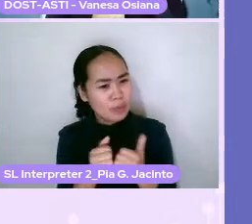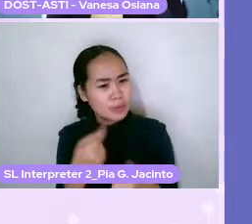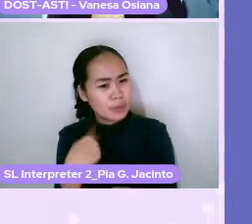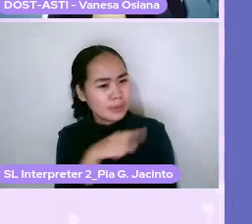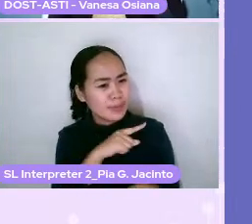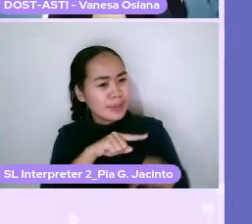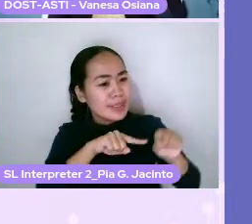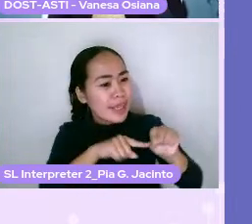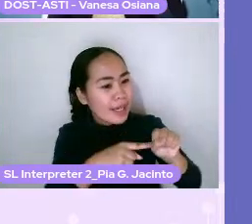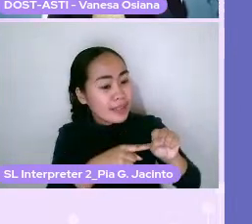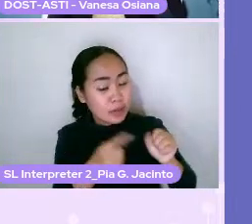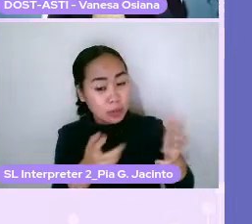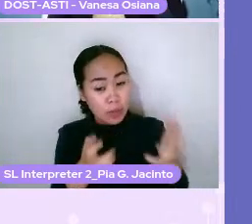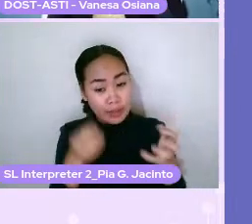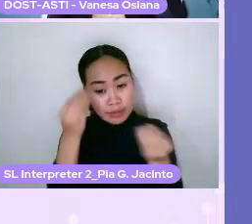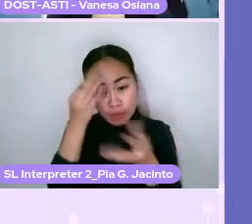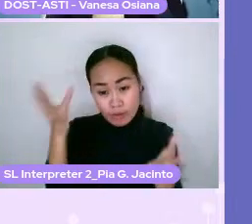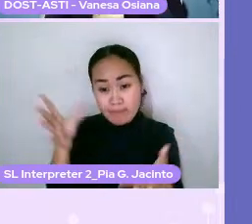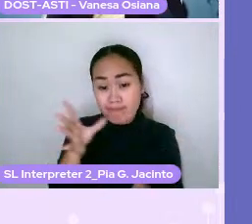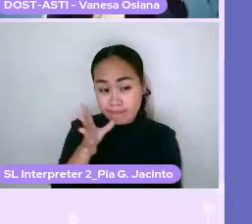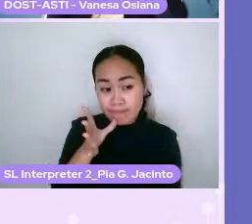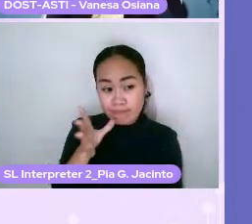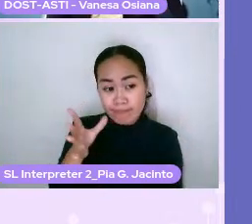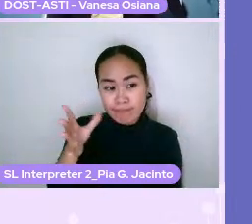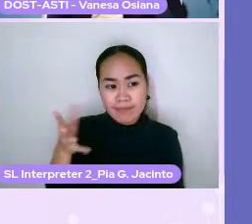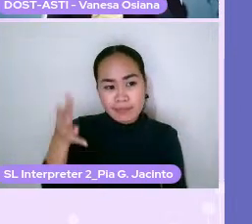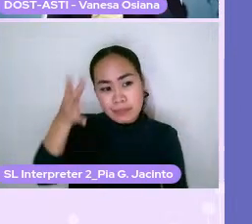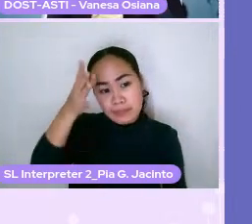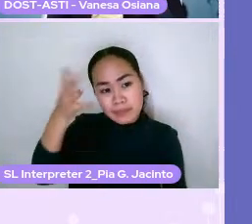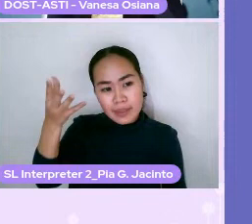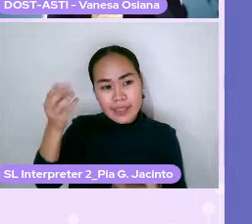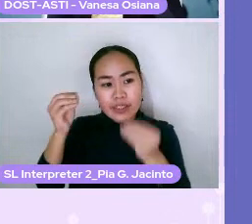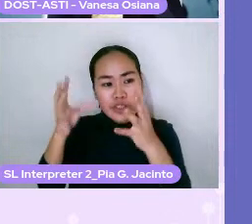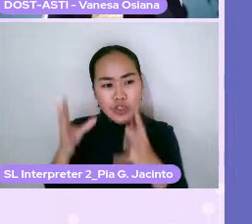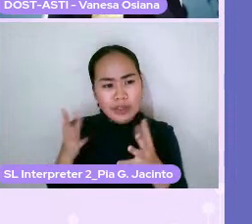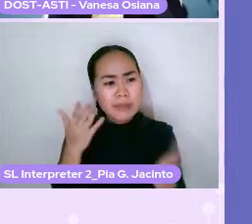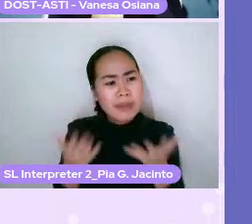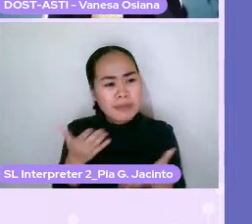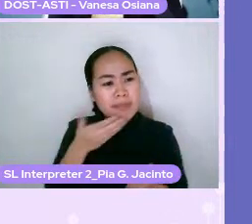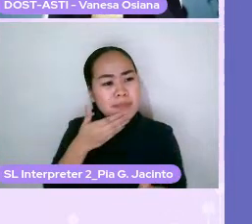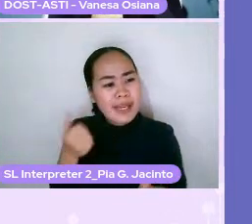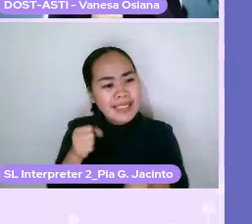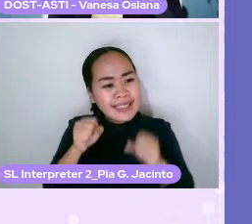for parents and teachers, let us start an early intervention